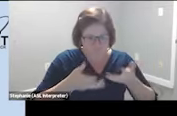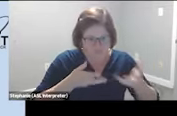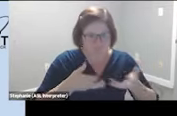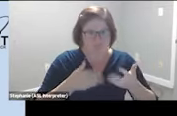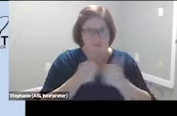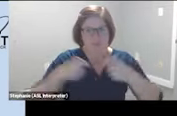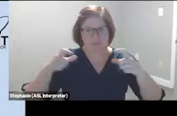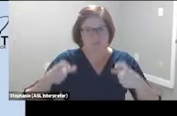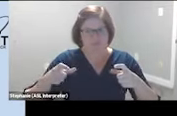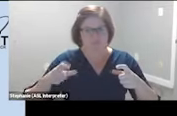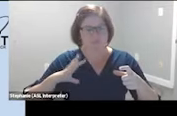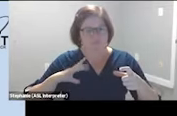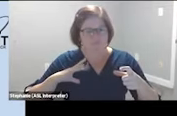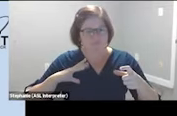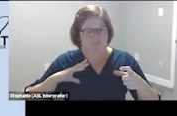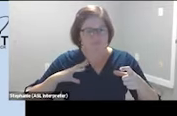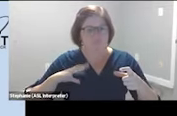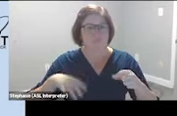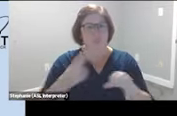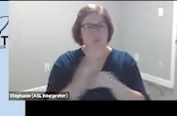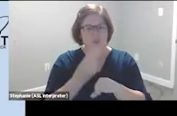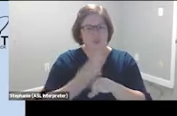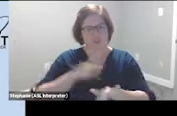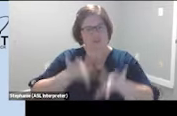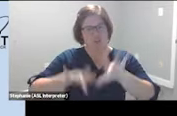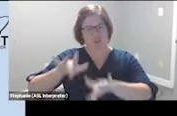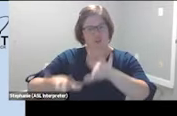using the touch screen as well as using the keypad.